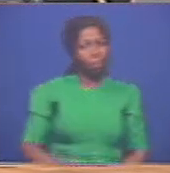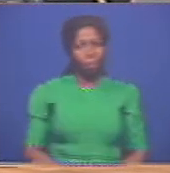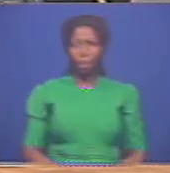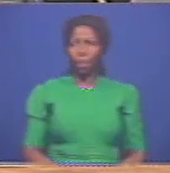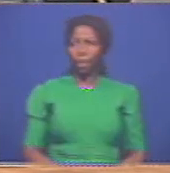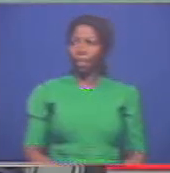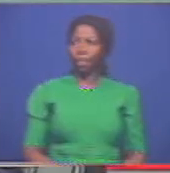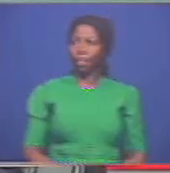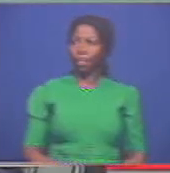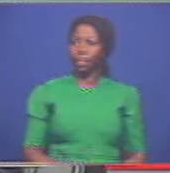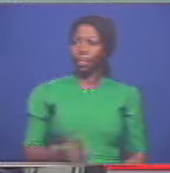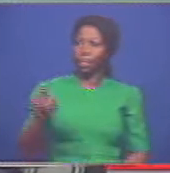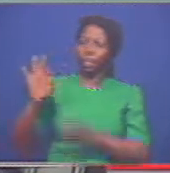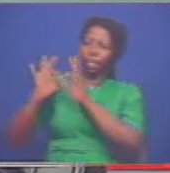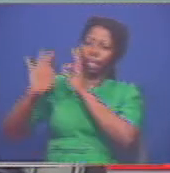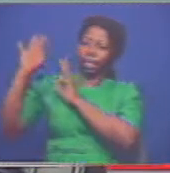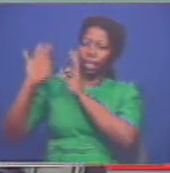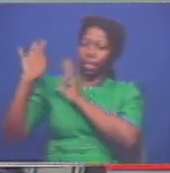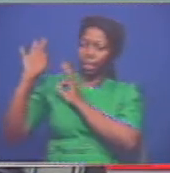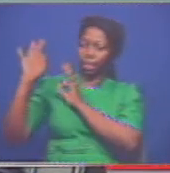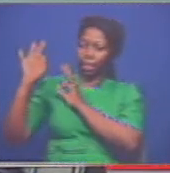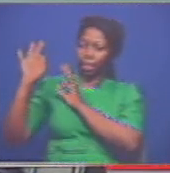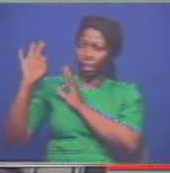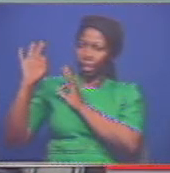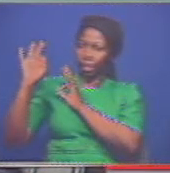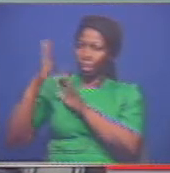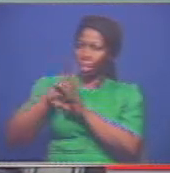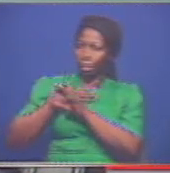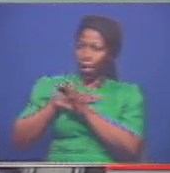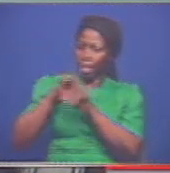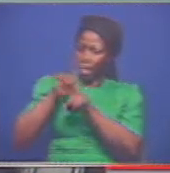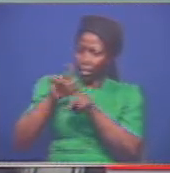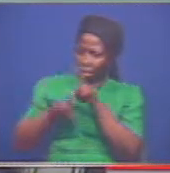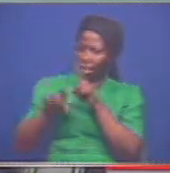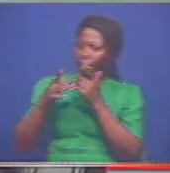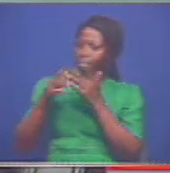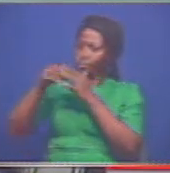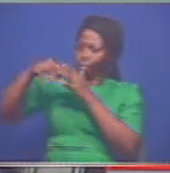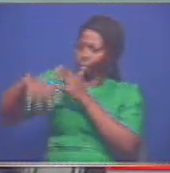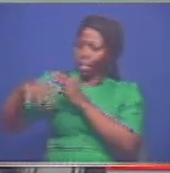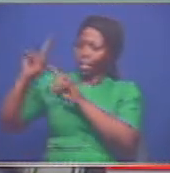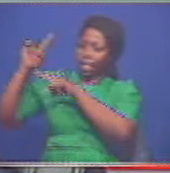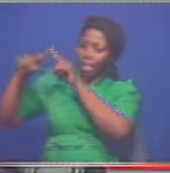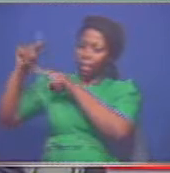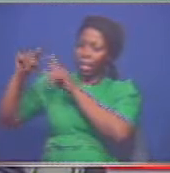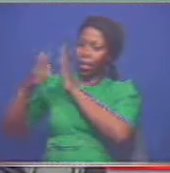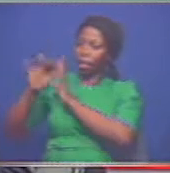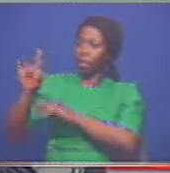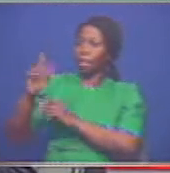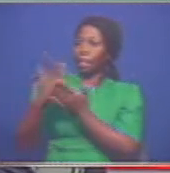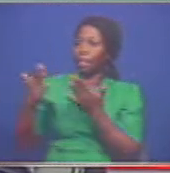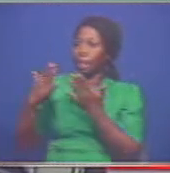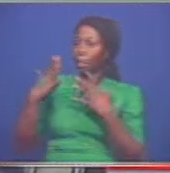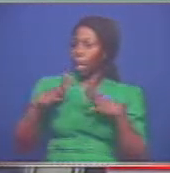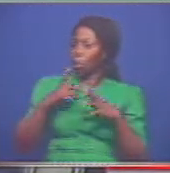Well, it all depends. My everything trickle, it all depends with one thing. The people who